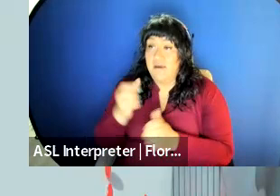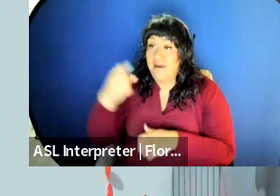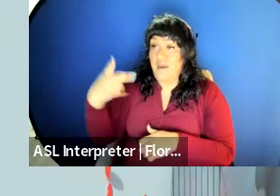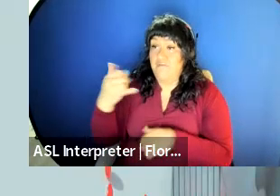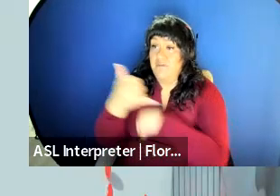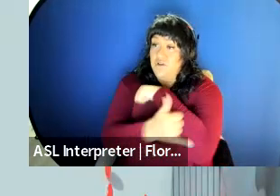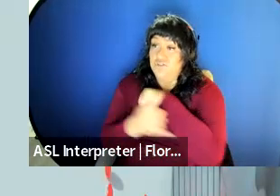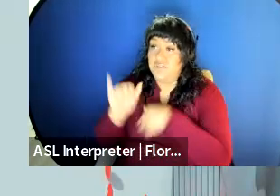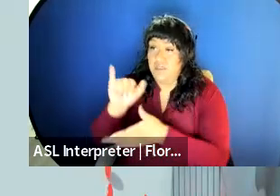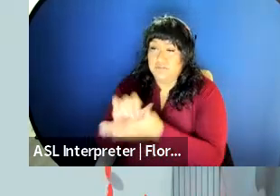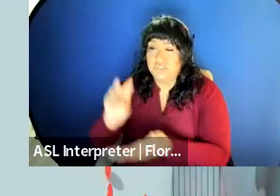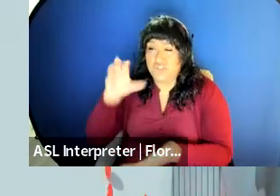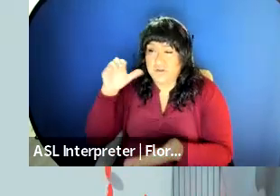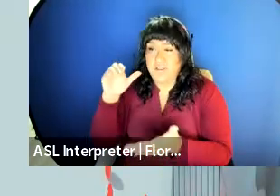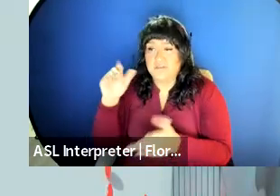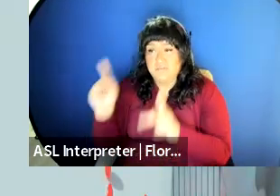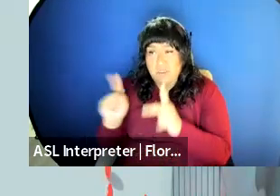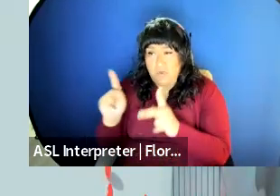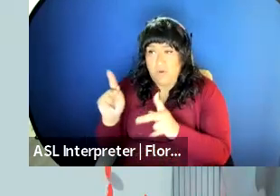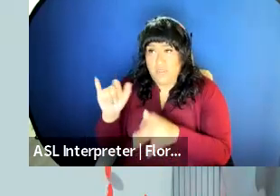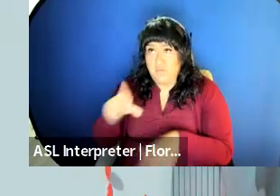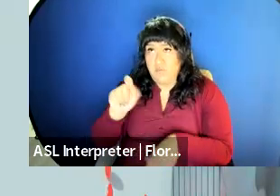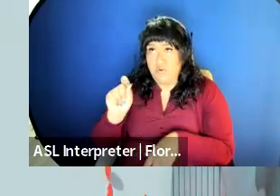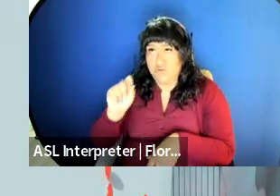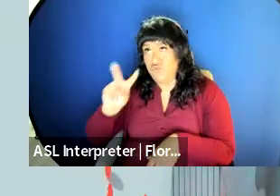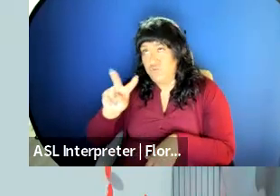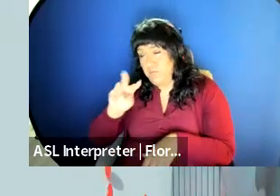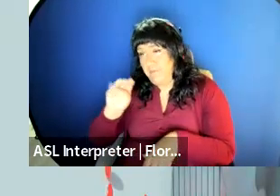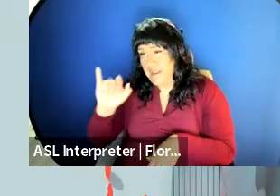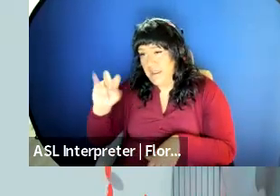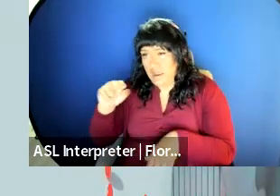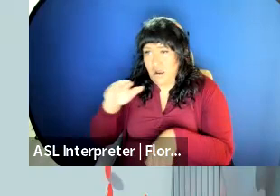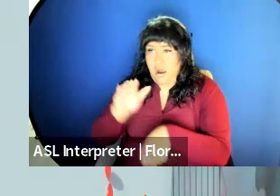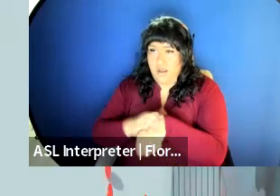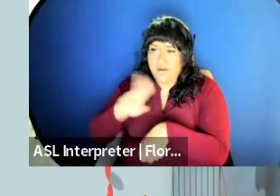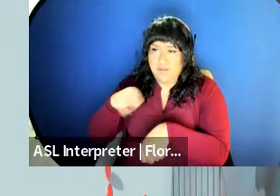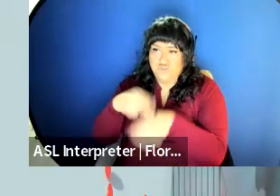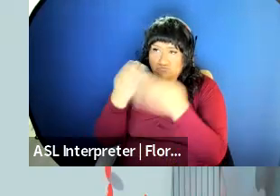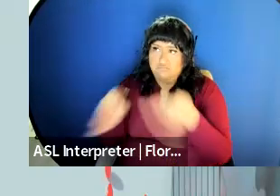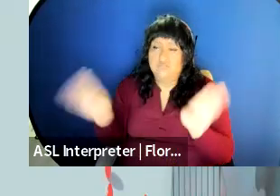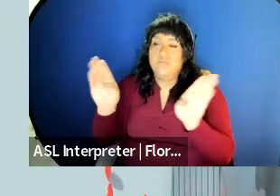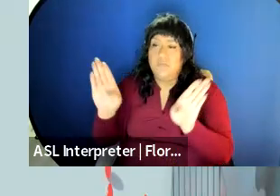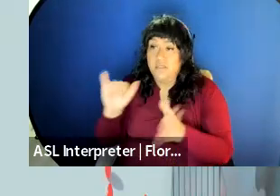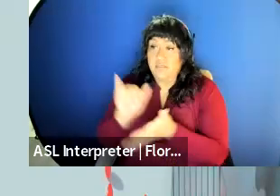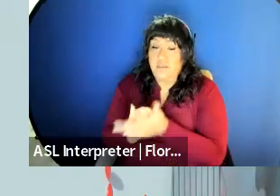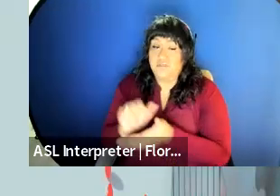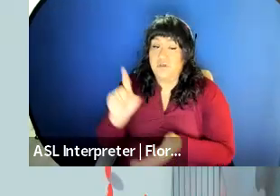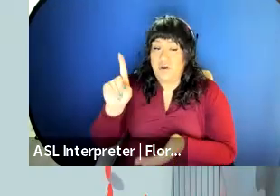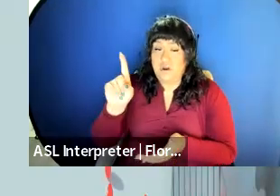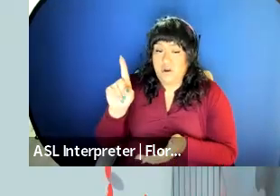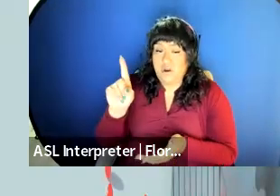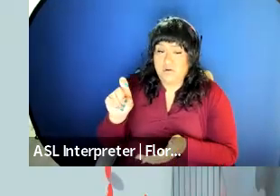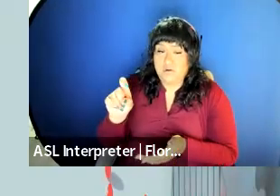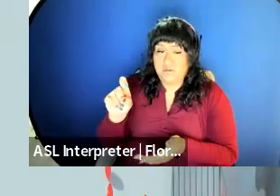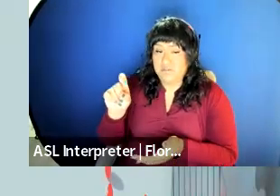was 600,000 people, 1.2 million nationally, and that's about 357 detentions per